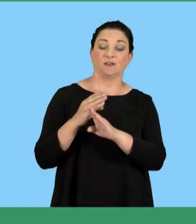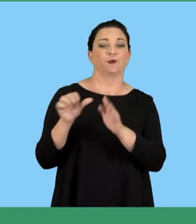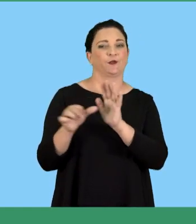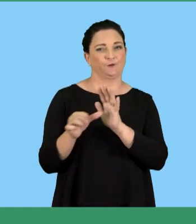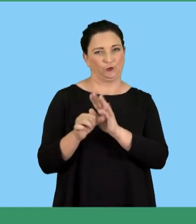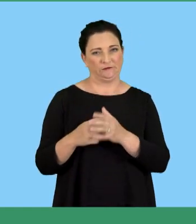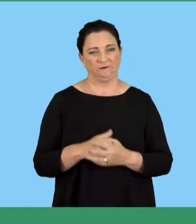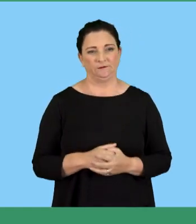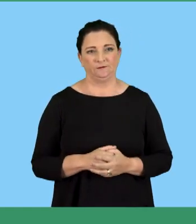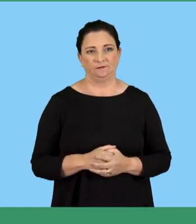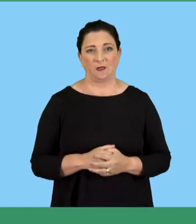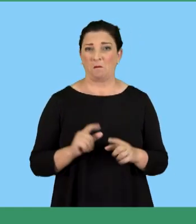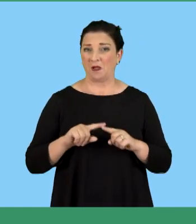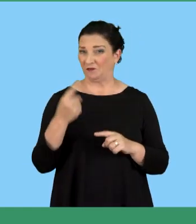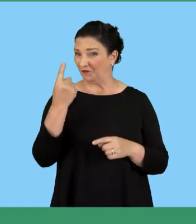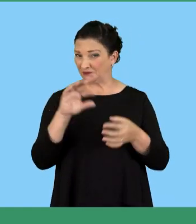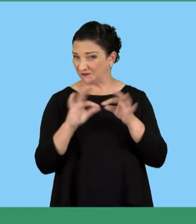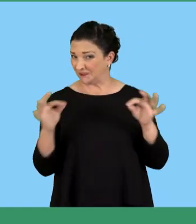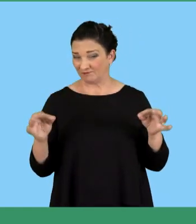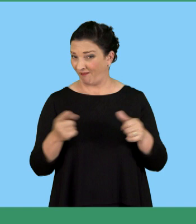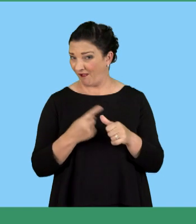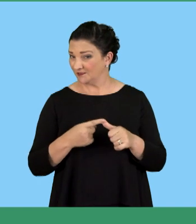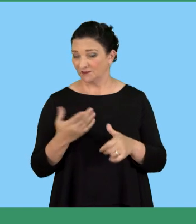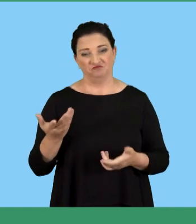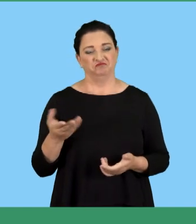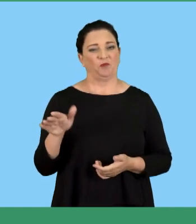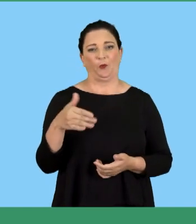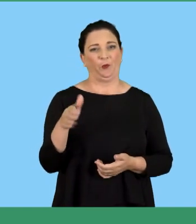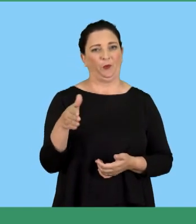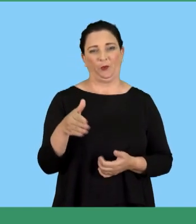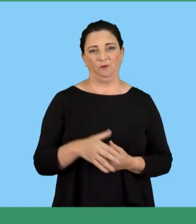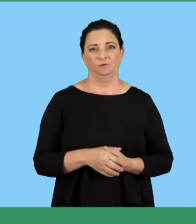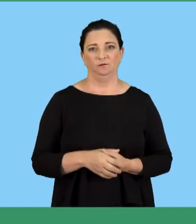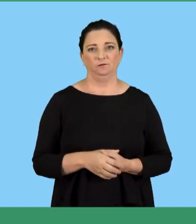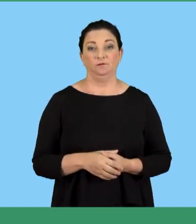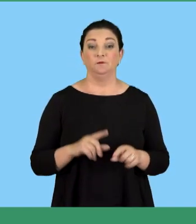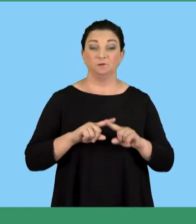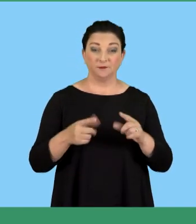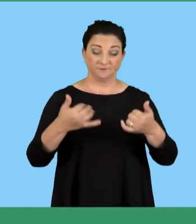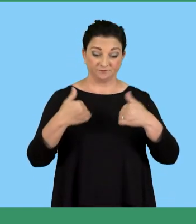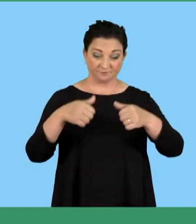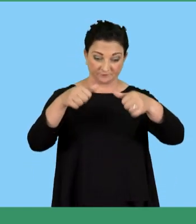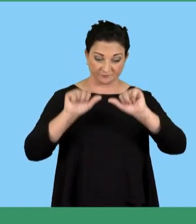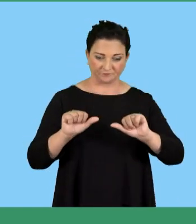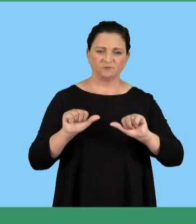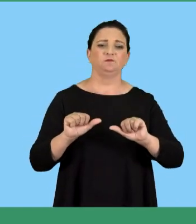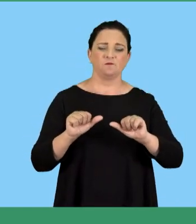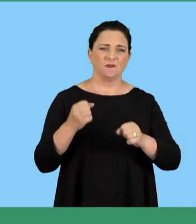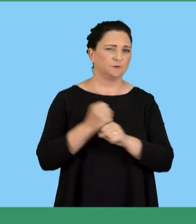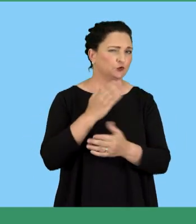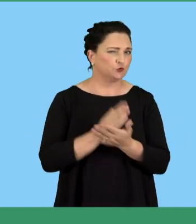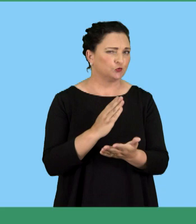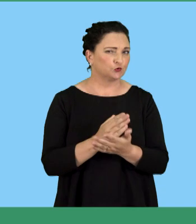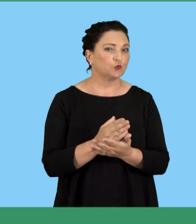concern. So the first sentence does not have an answer for us, but the issue of the business making sure that the